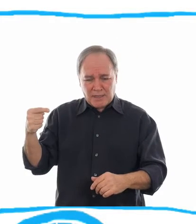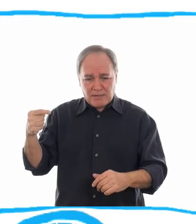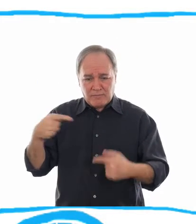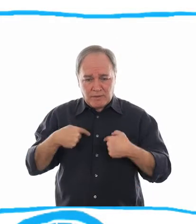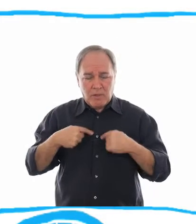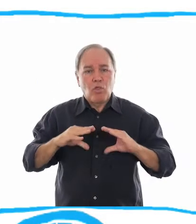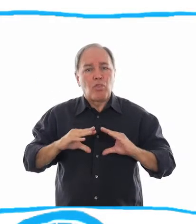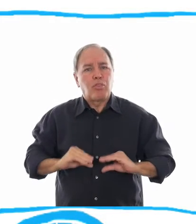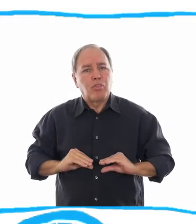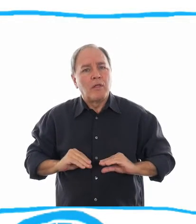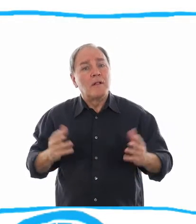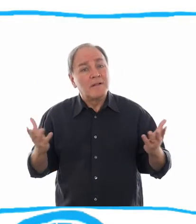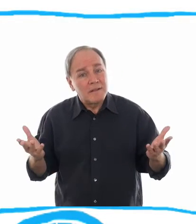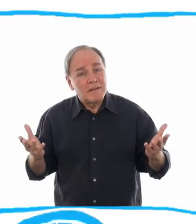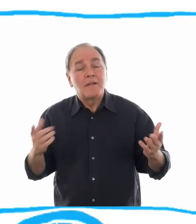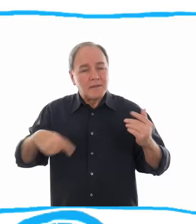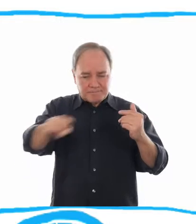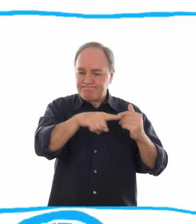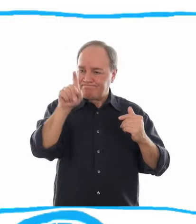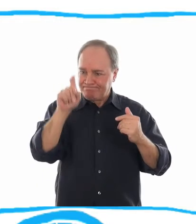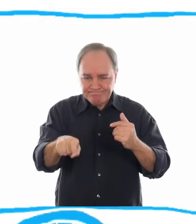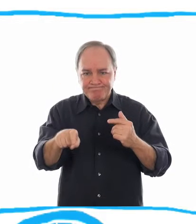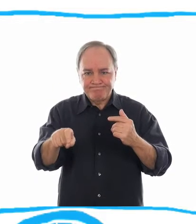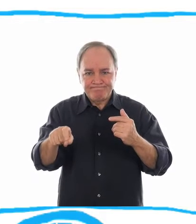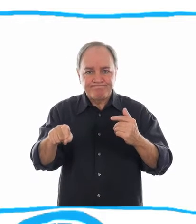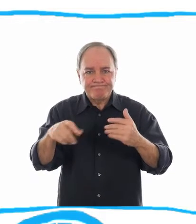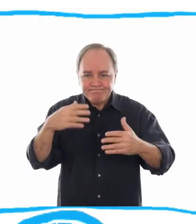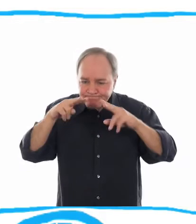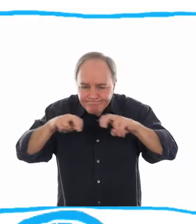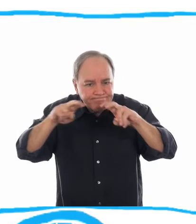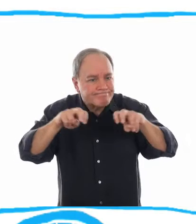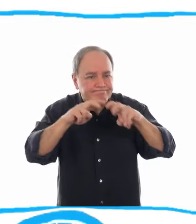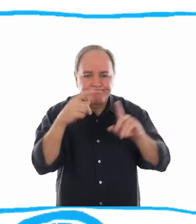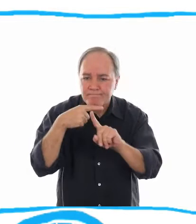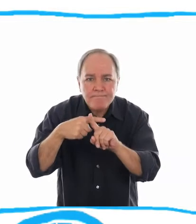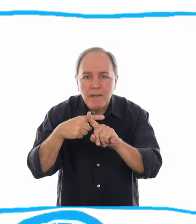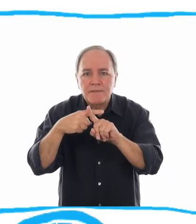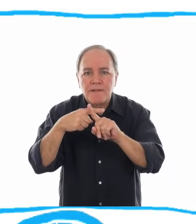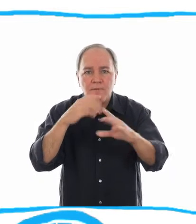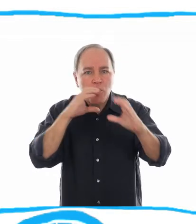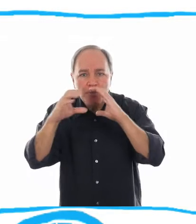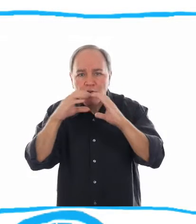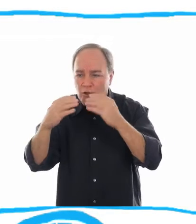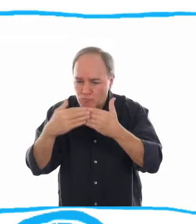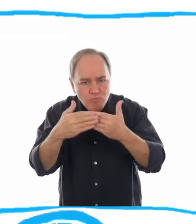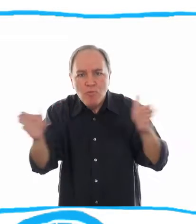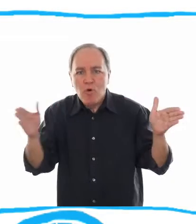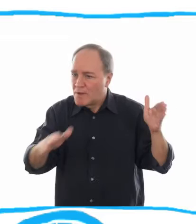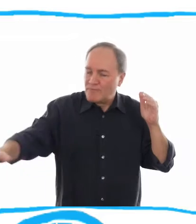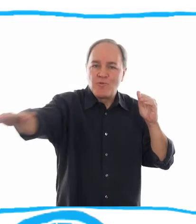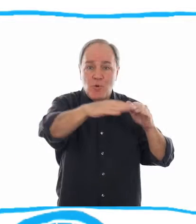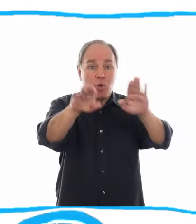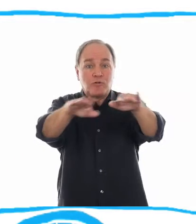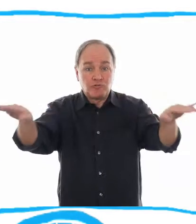children? So what we have to do is find ways of having positive, inclusive